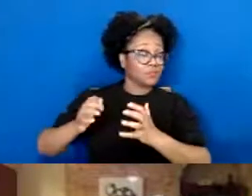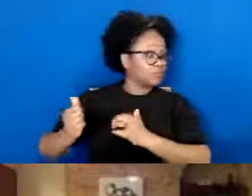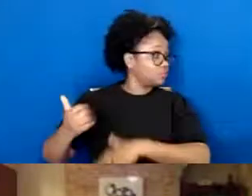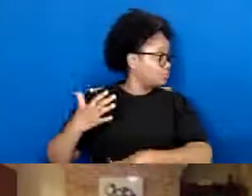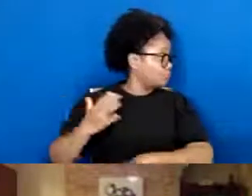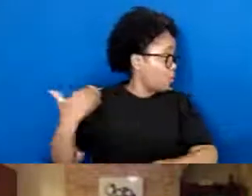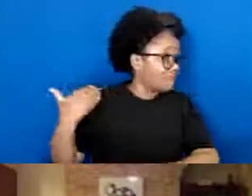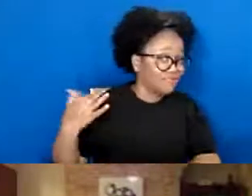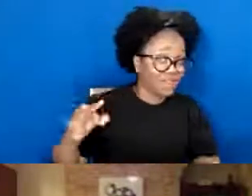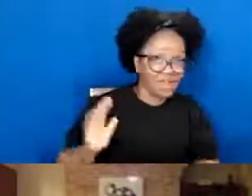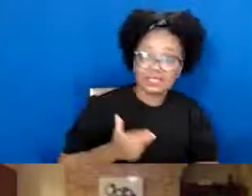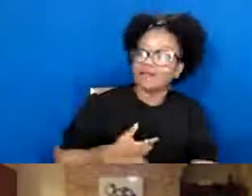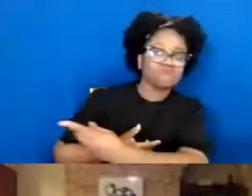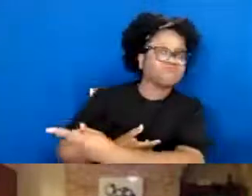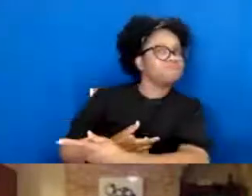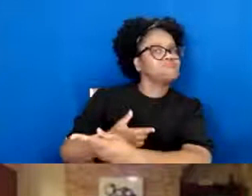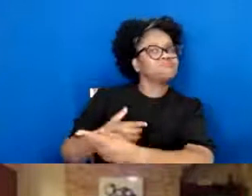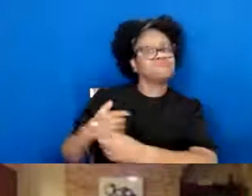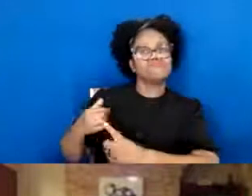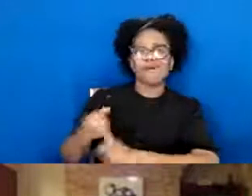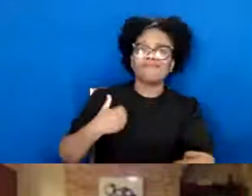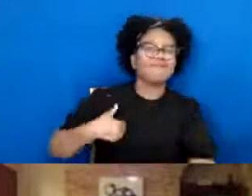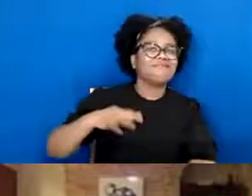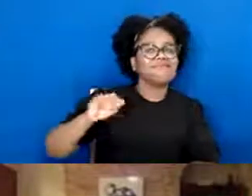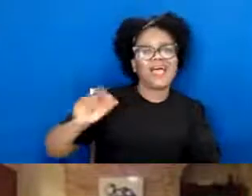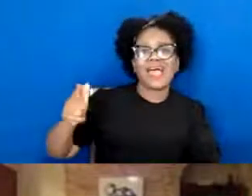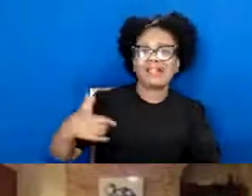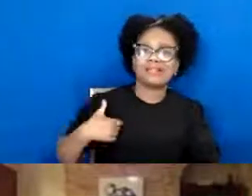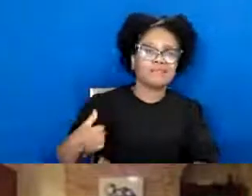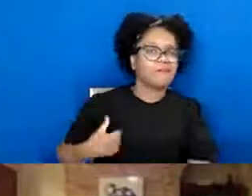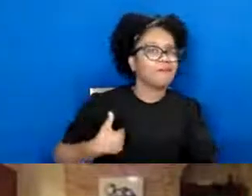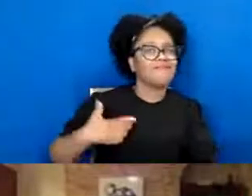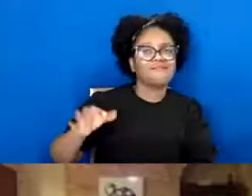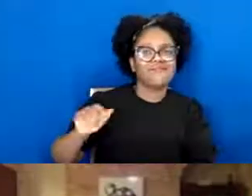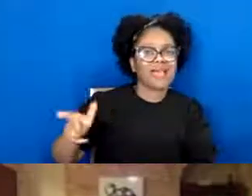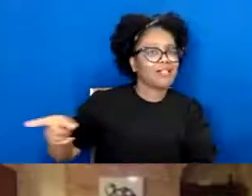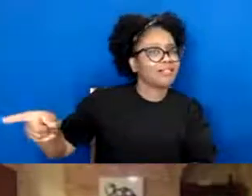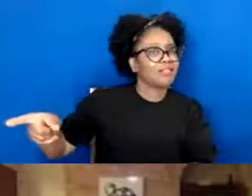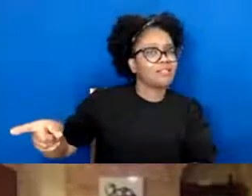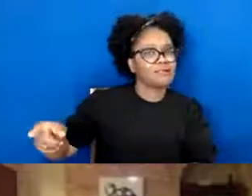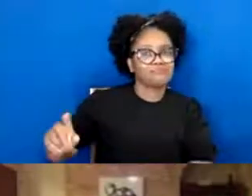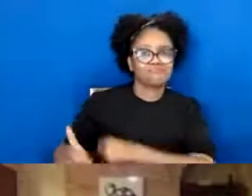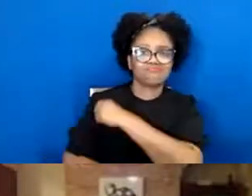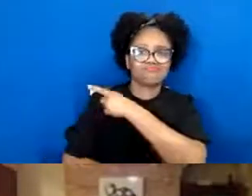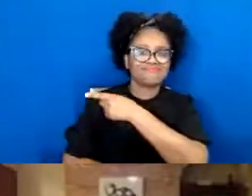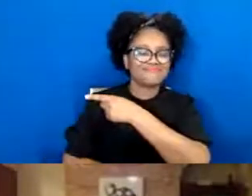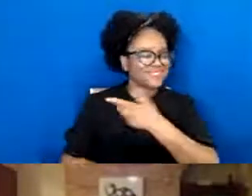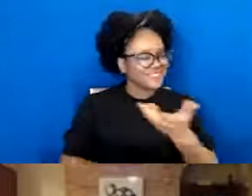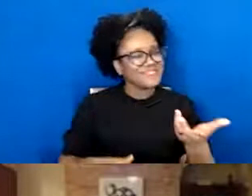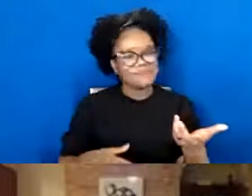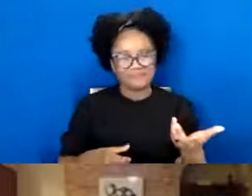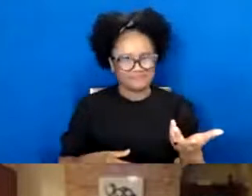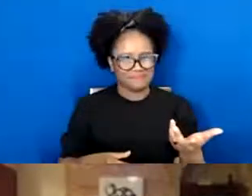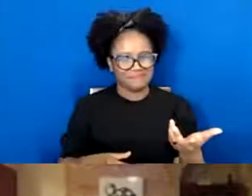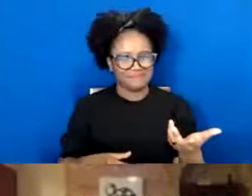it's not simply a place of virtue, though it can feel that way. I love that. Thank you so much, Taj. Thank you. All right, Sharita, and then